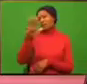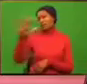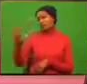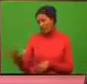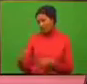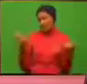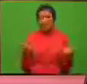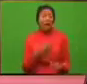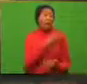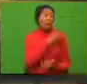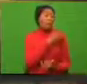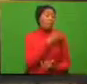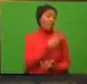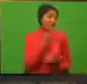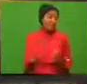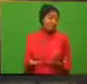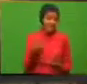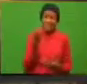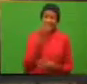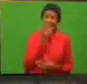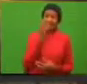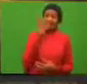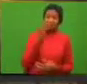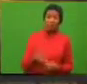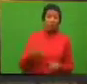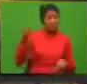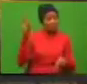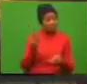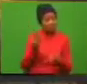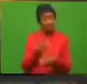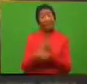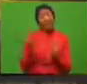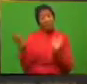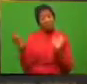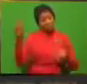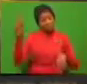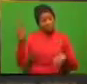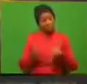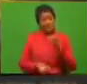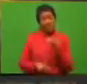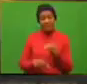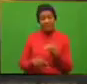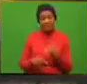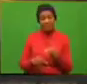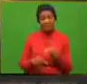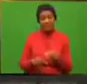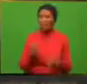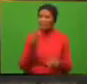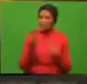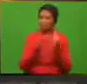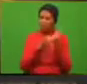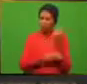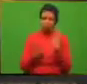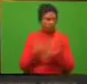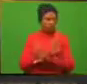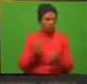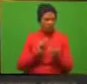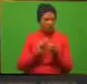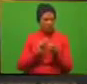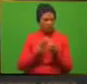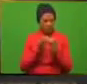cabinet minister advocating death penalty without the constitution being amended is ridiculous.